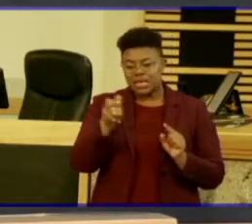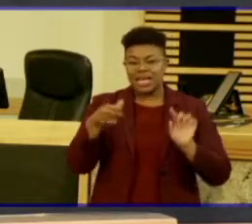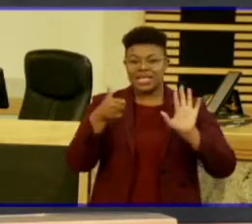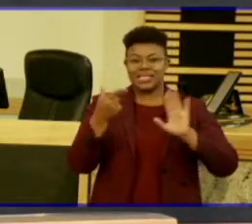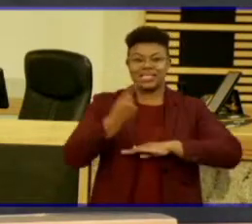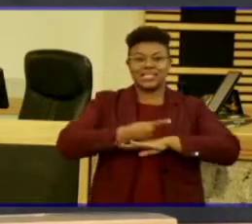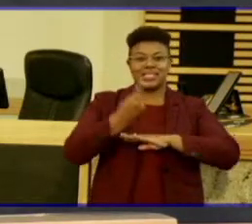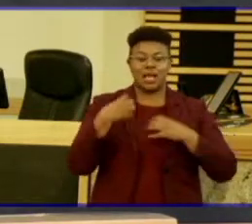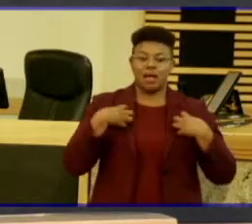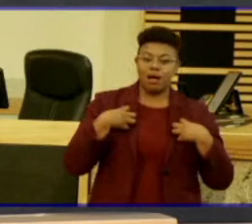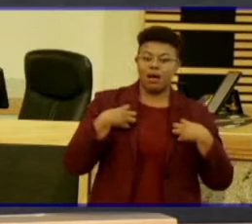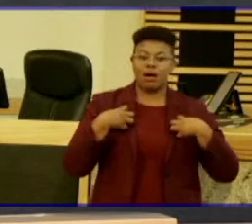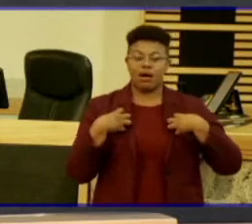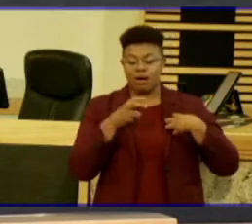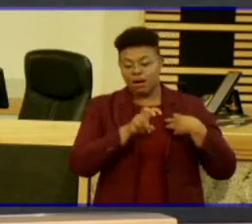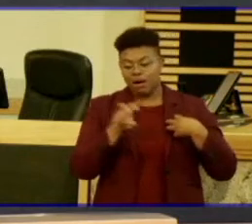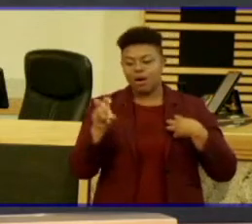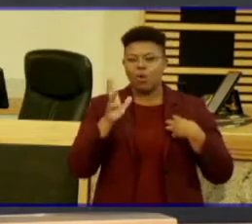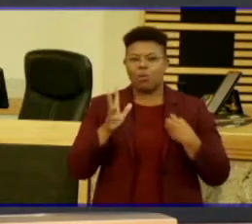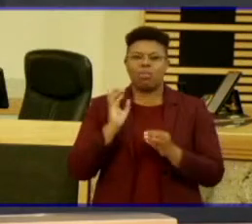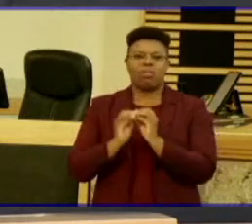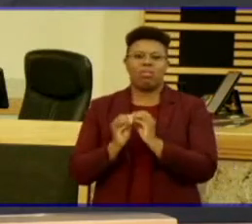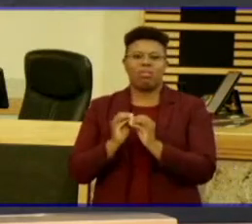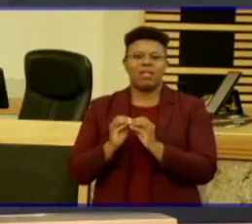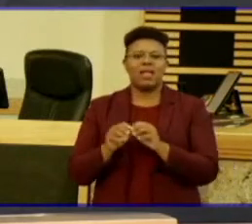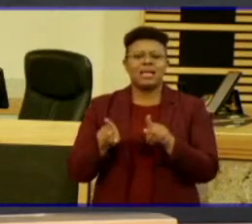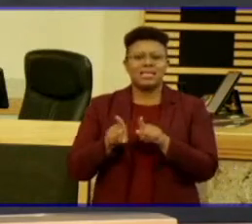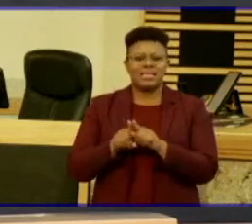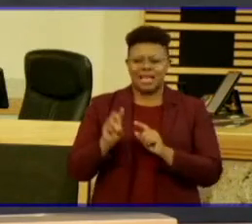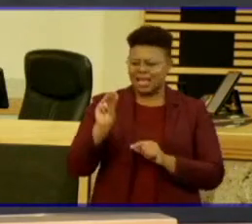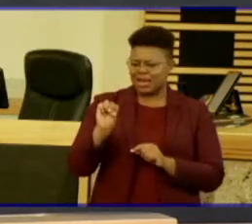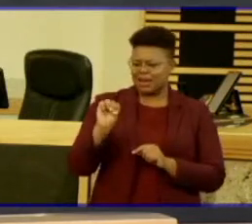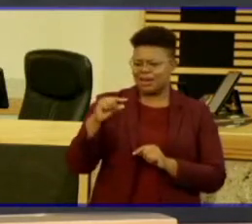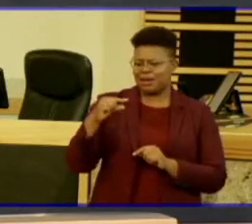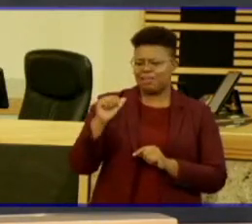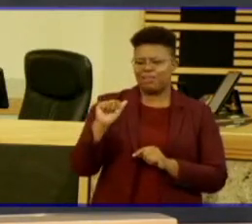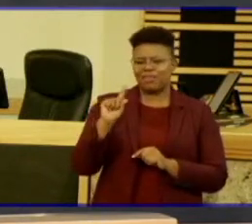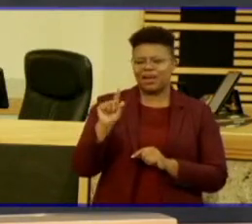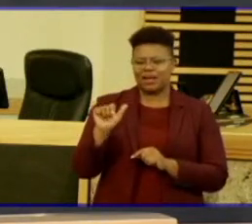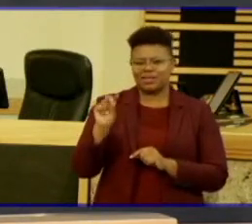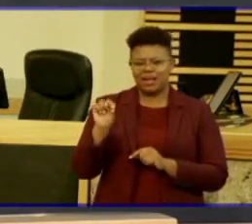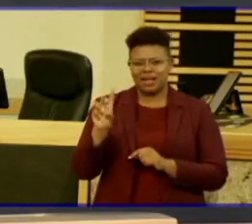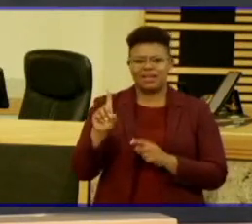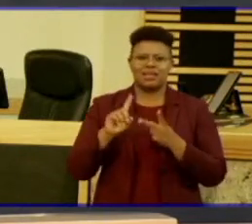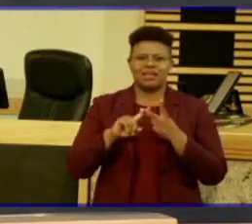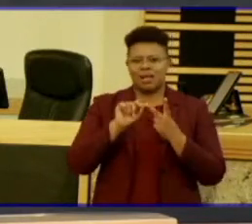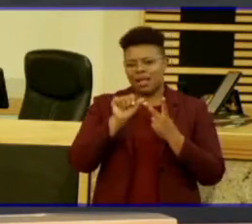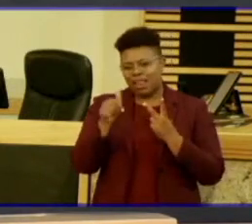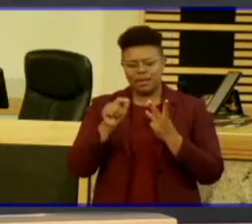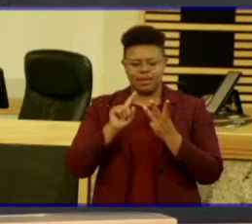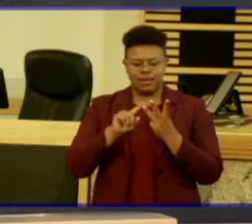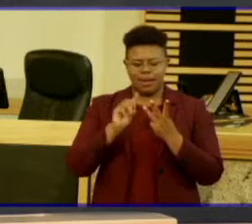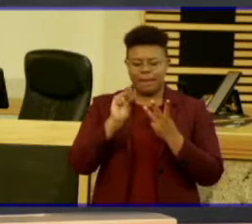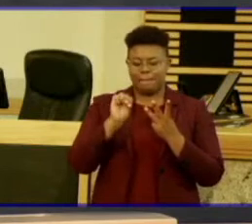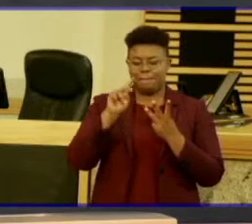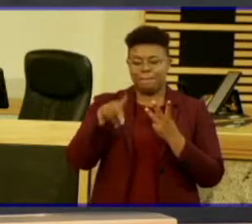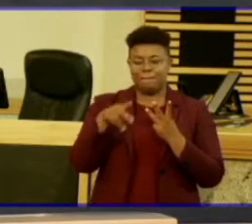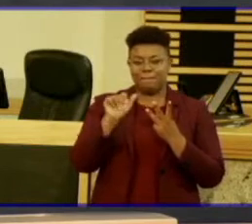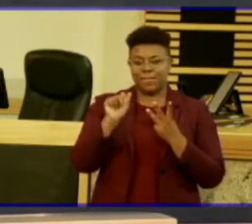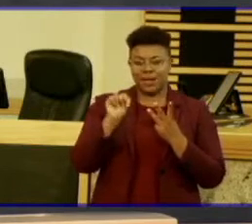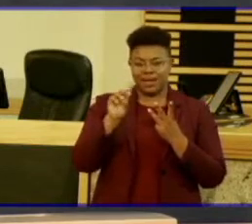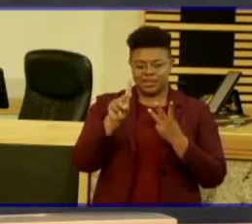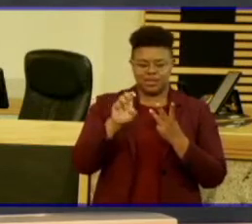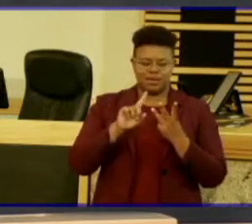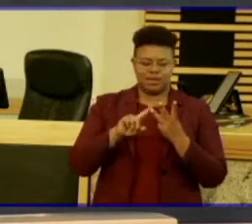the coastal zone nature reserve, such as Mngazana, Mpande, and Hluleka. Honorable members,